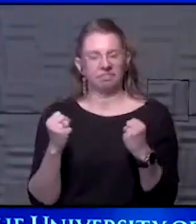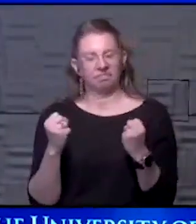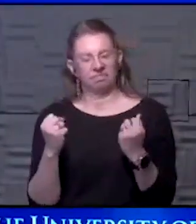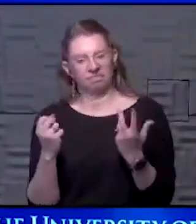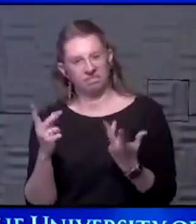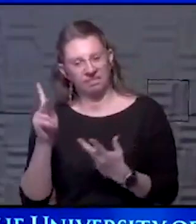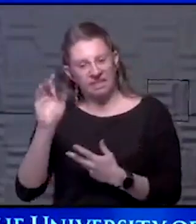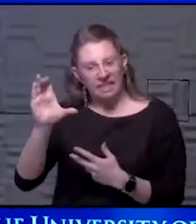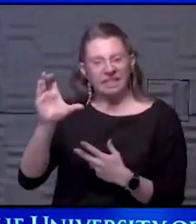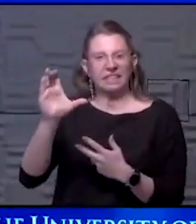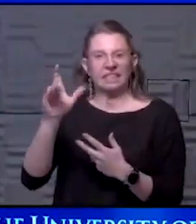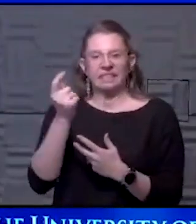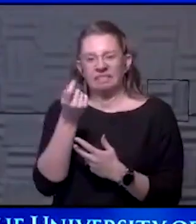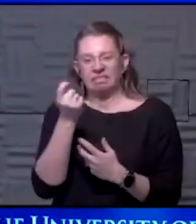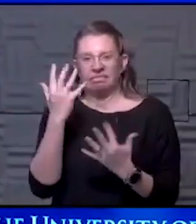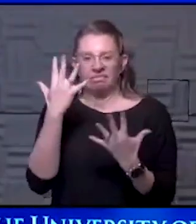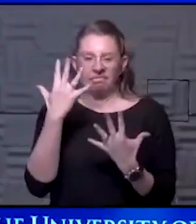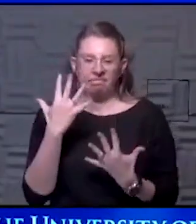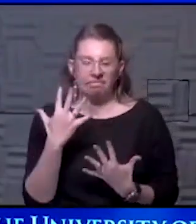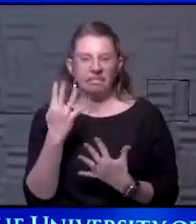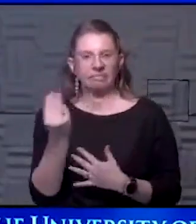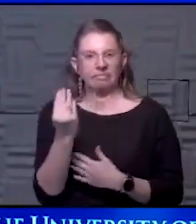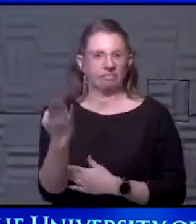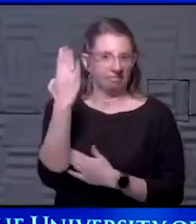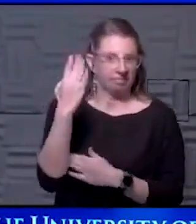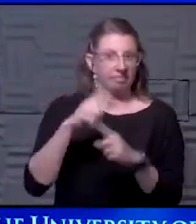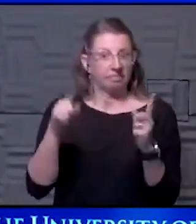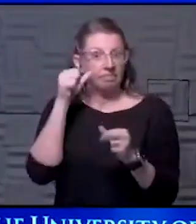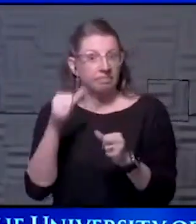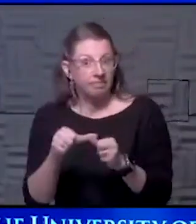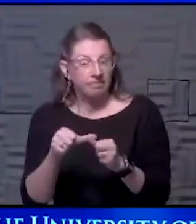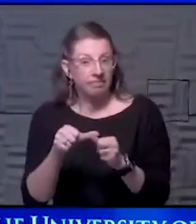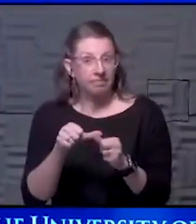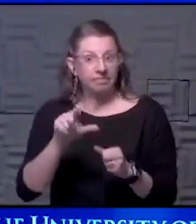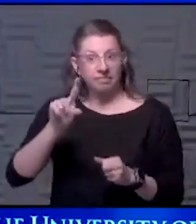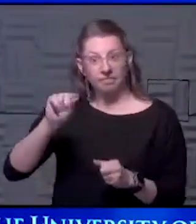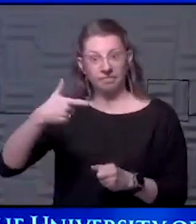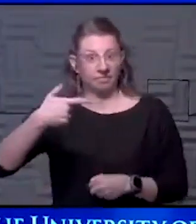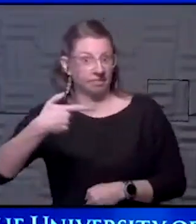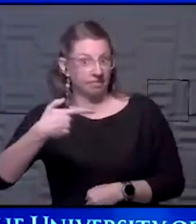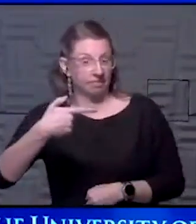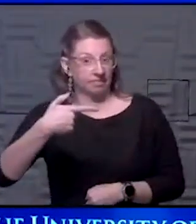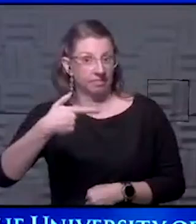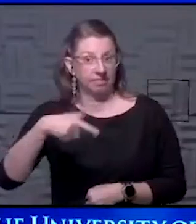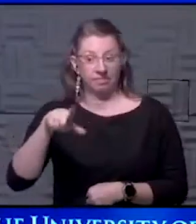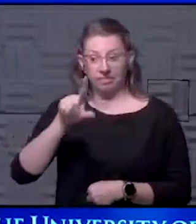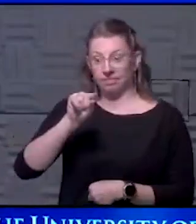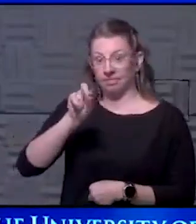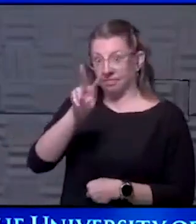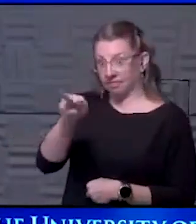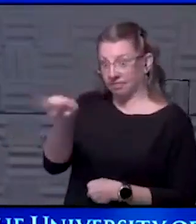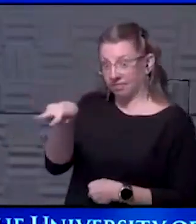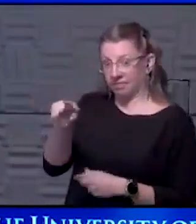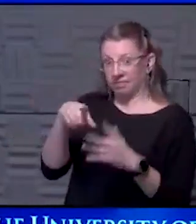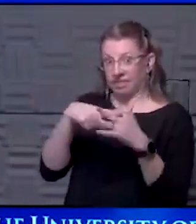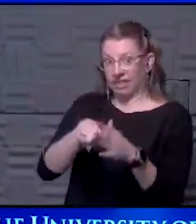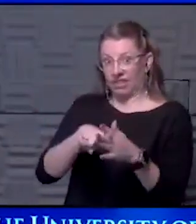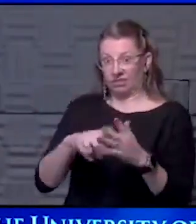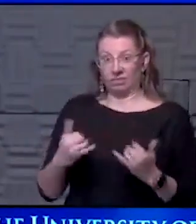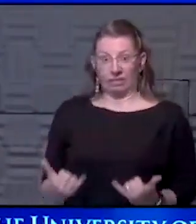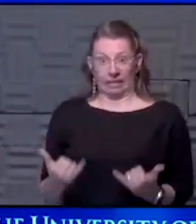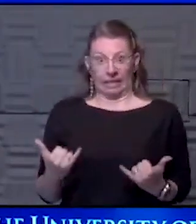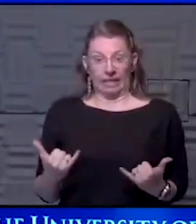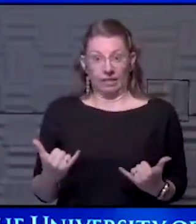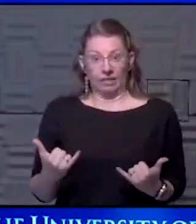and in Kansas City slightly gloomy Monday morning. But remember, 2021, 2022 starts right